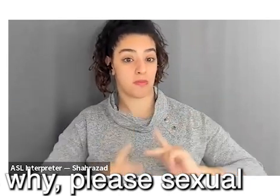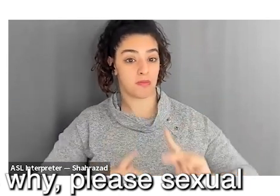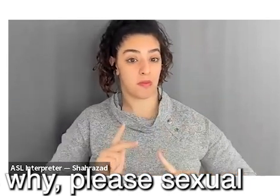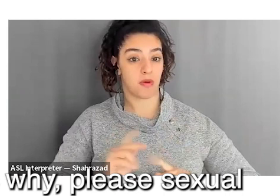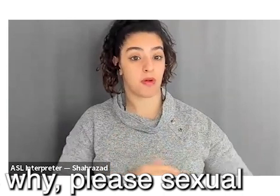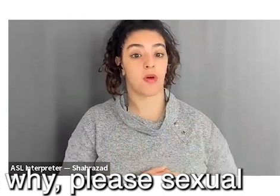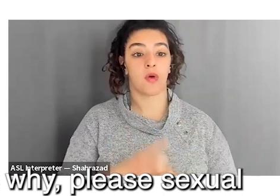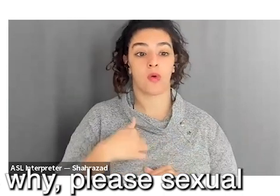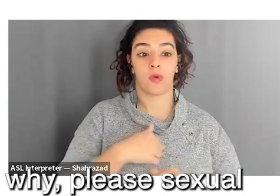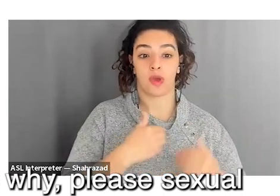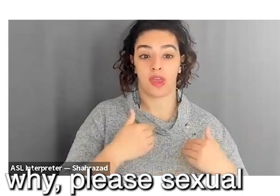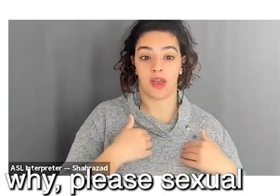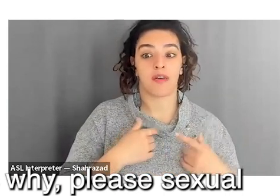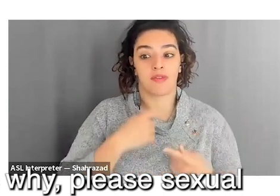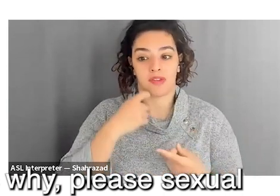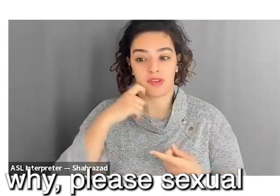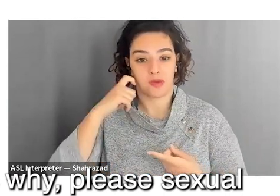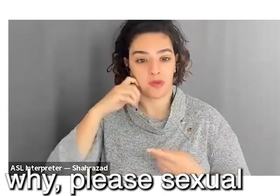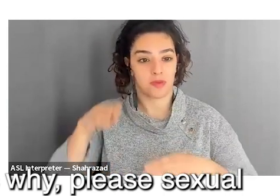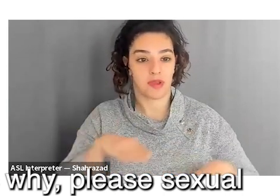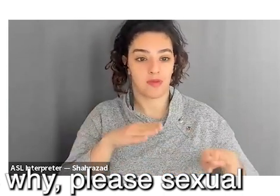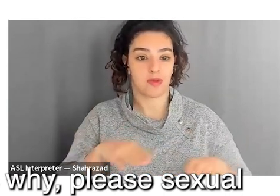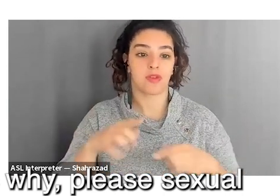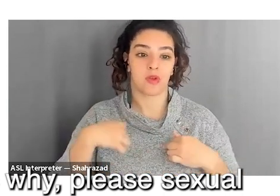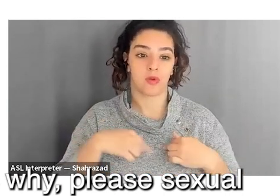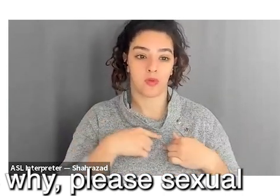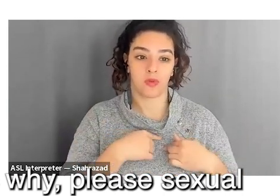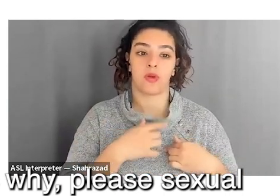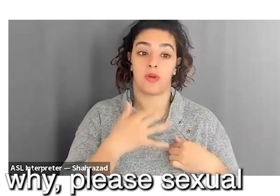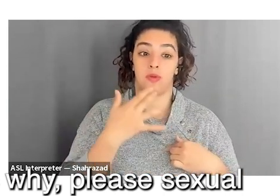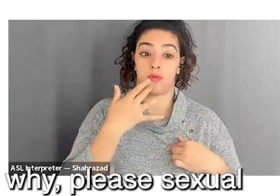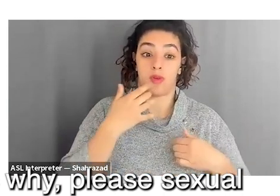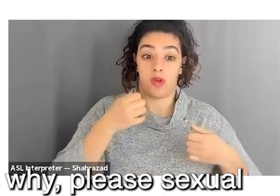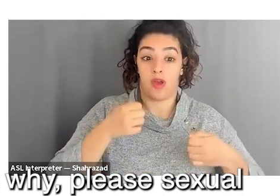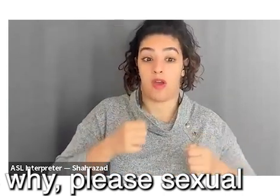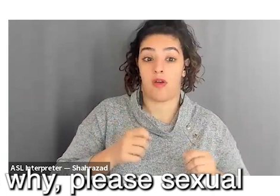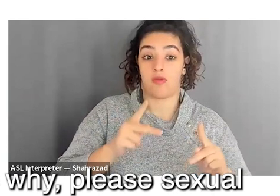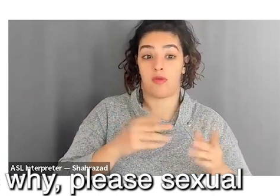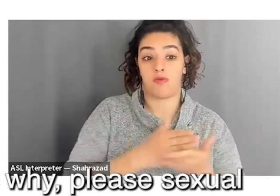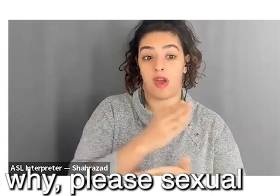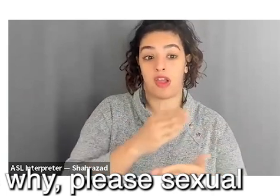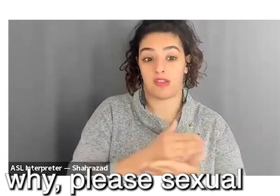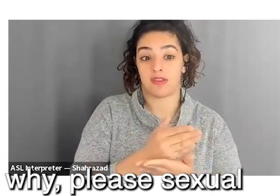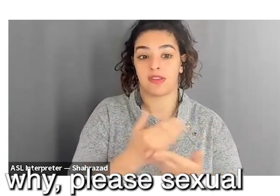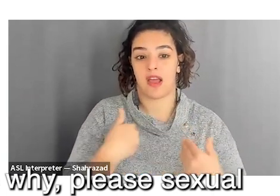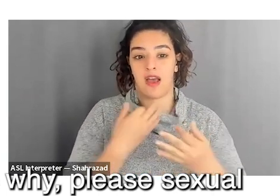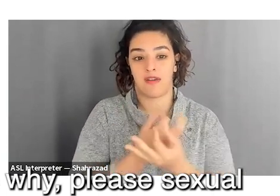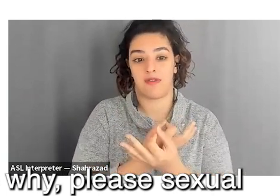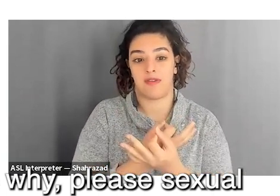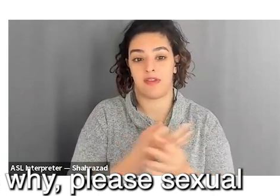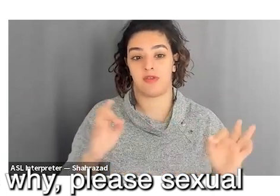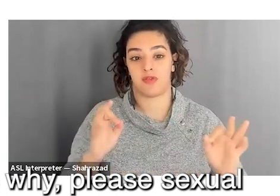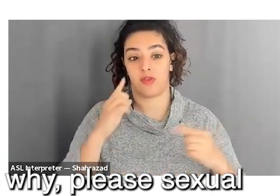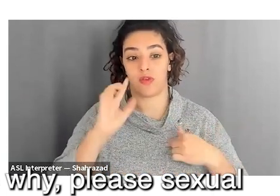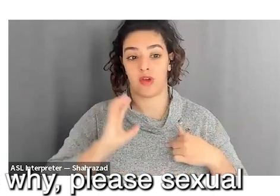opportunities to have the liberation of choices about and access to our next